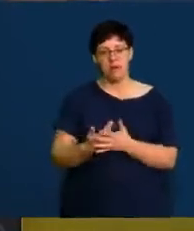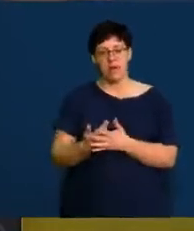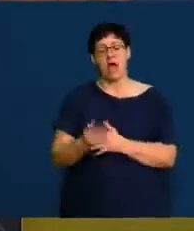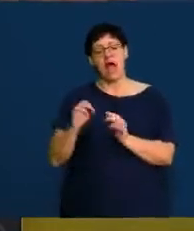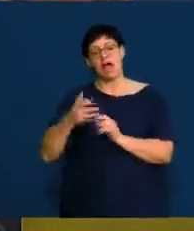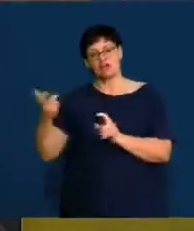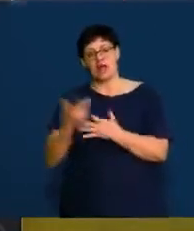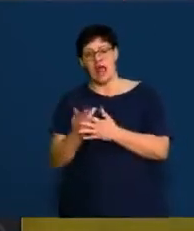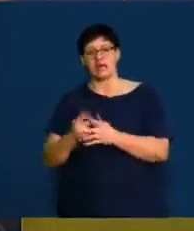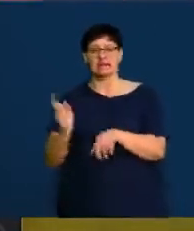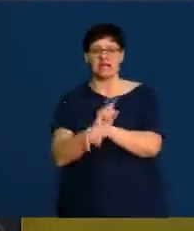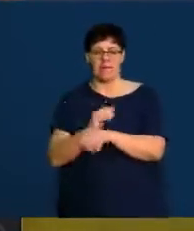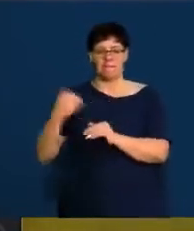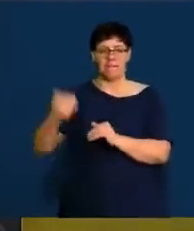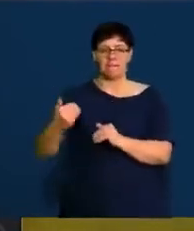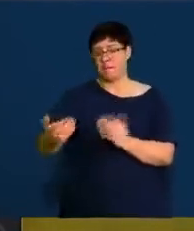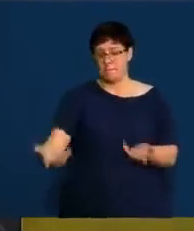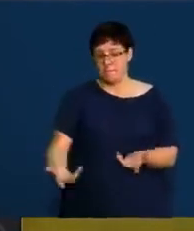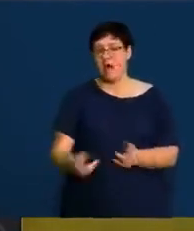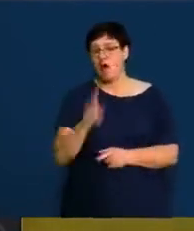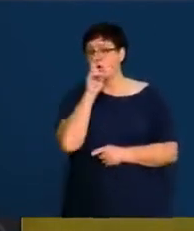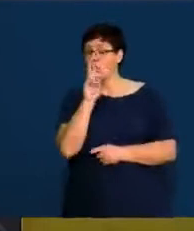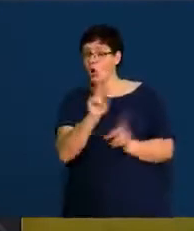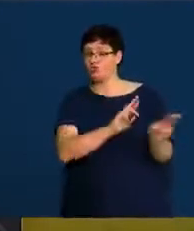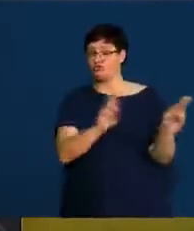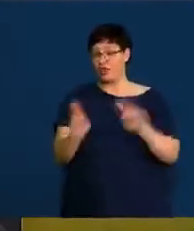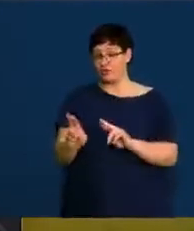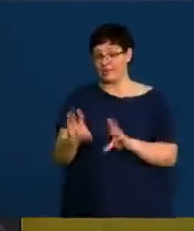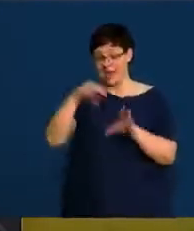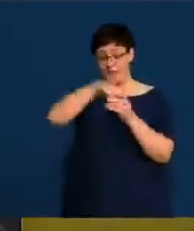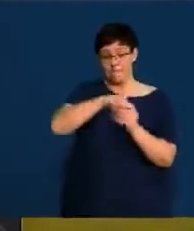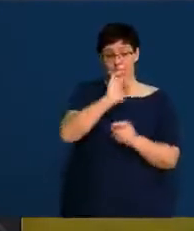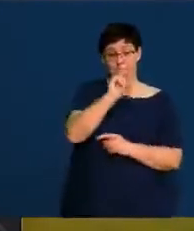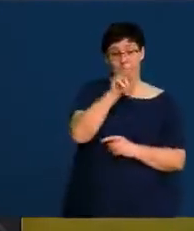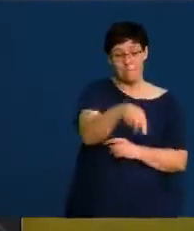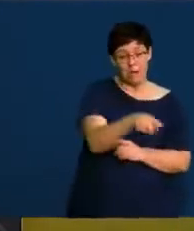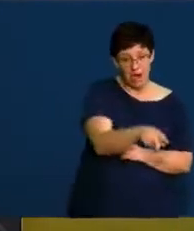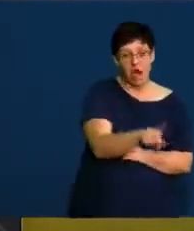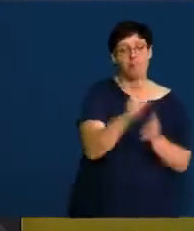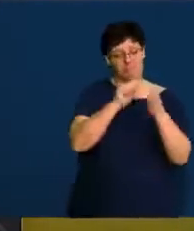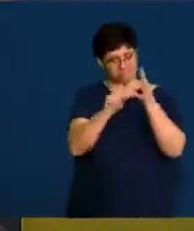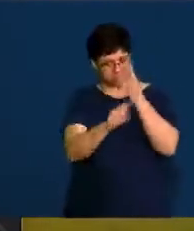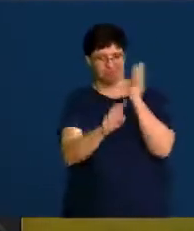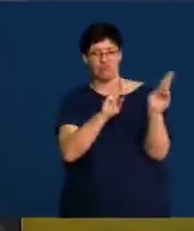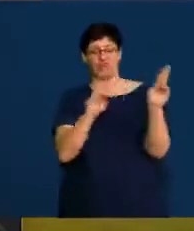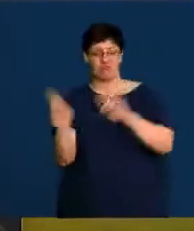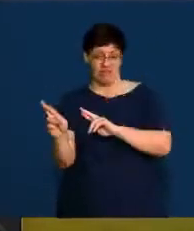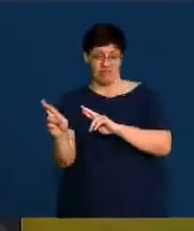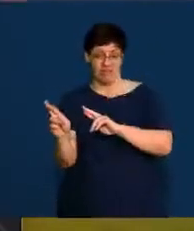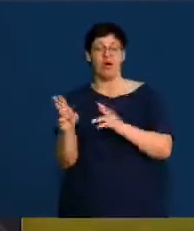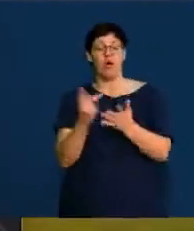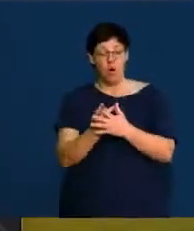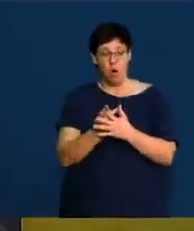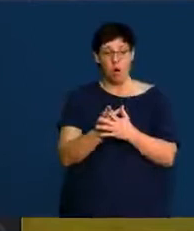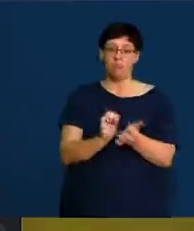and episodic. Note how the reference in the map refers to different types of rivers as perennial